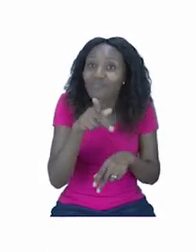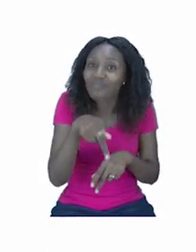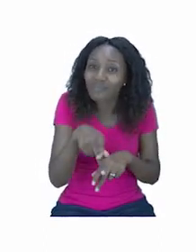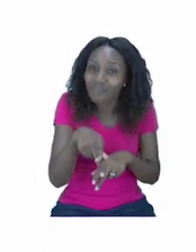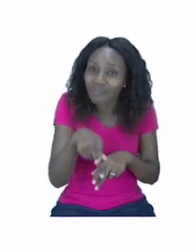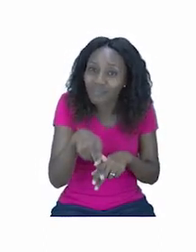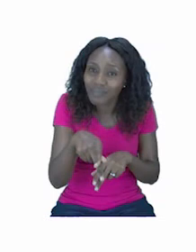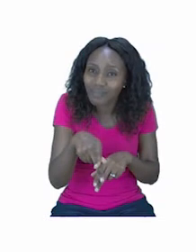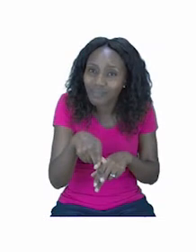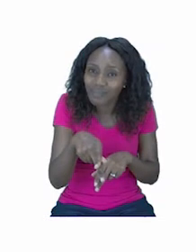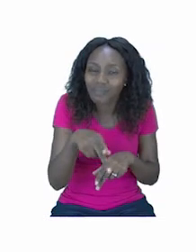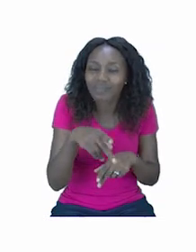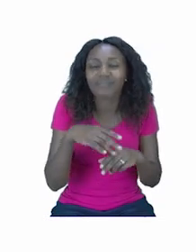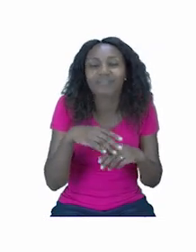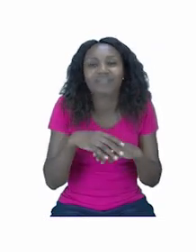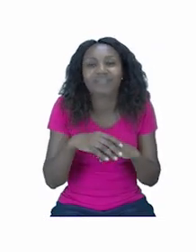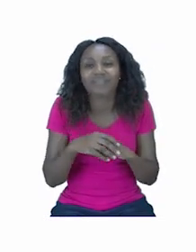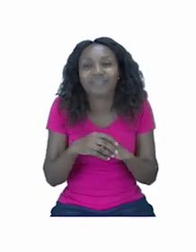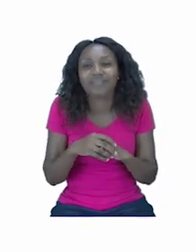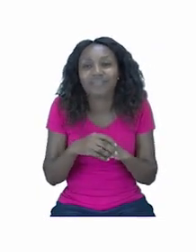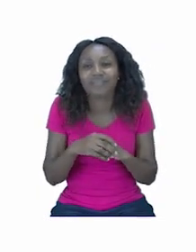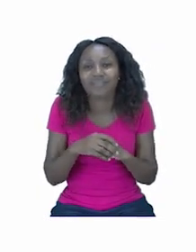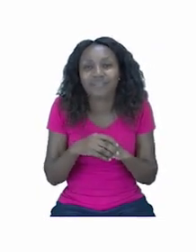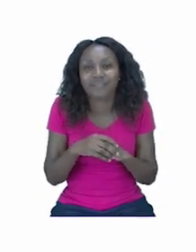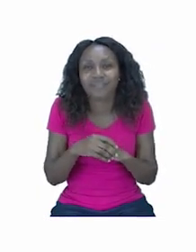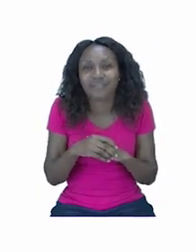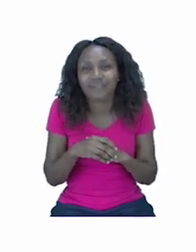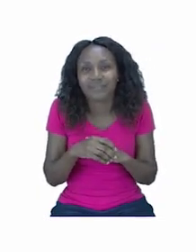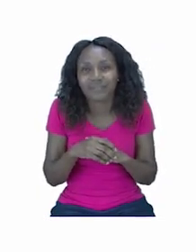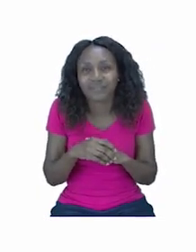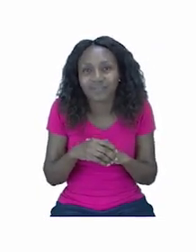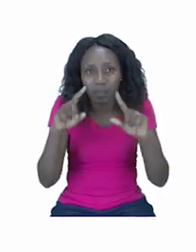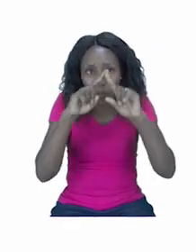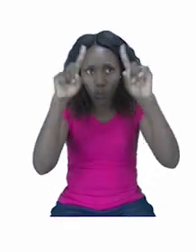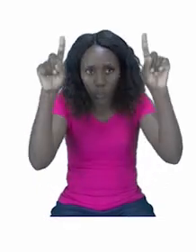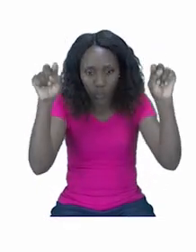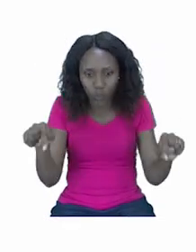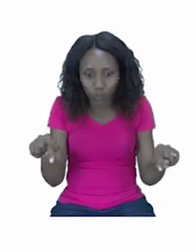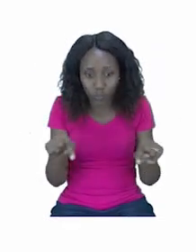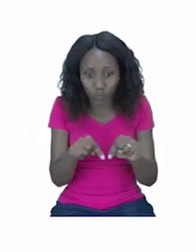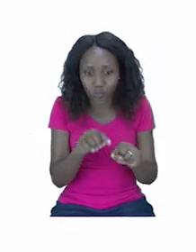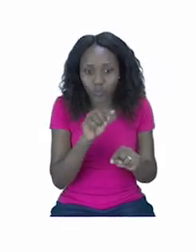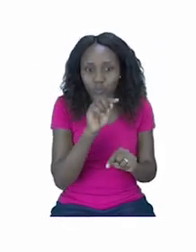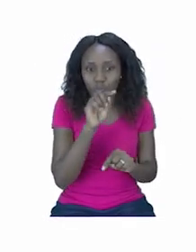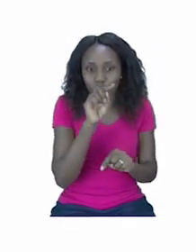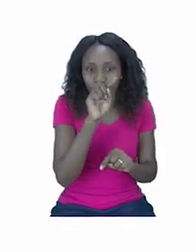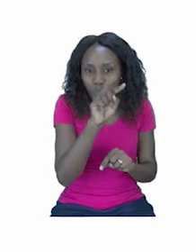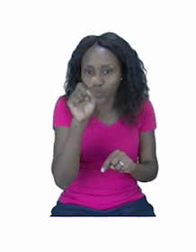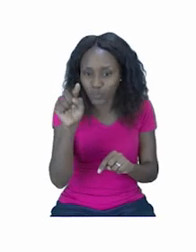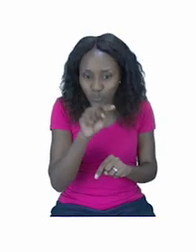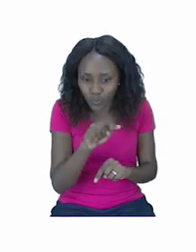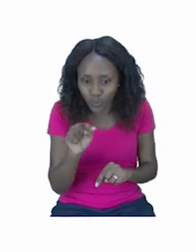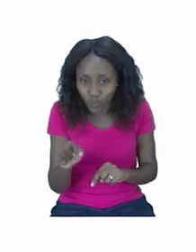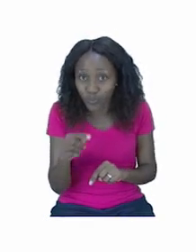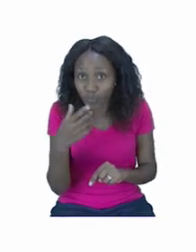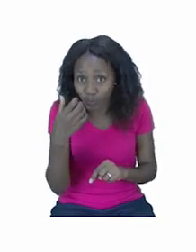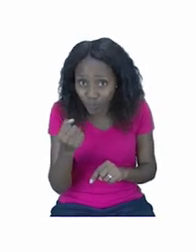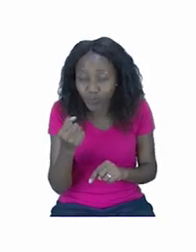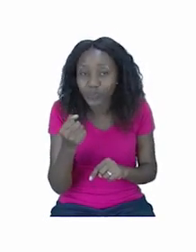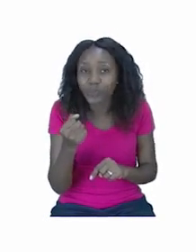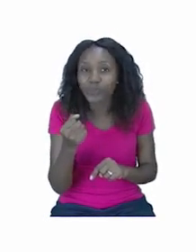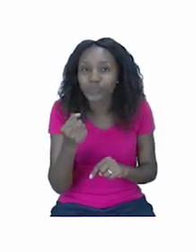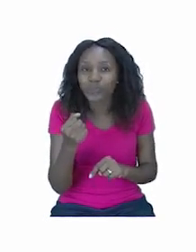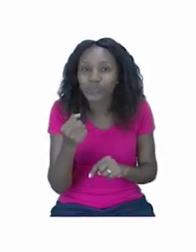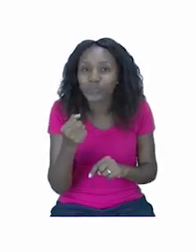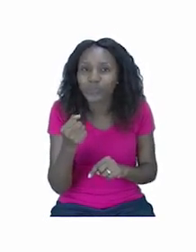its name. Here we have a few pronouns that we are going to learn. Let us